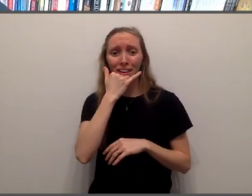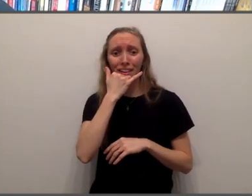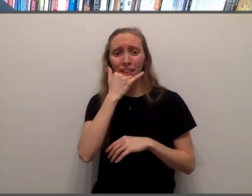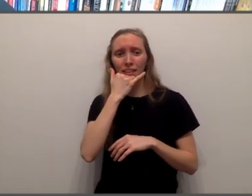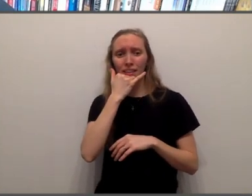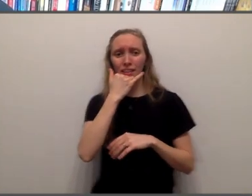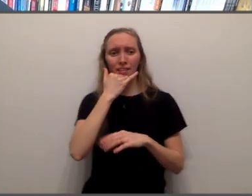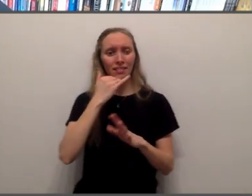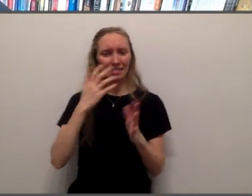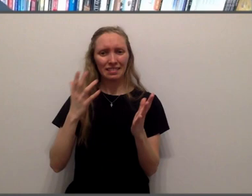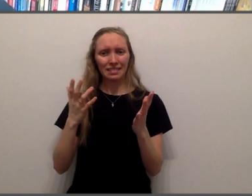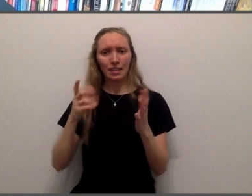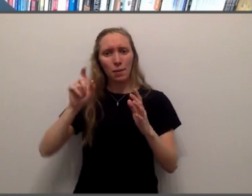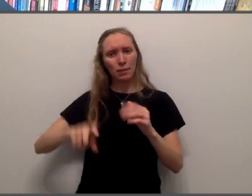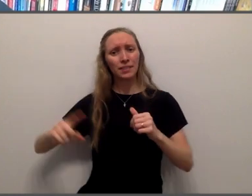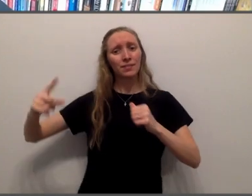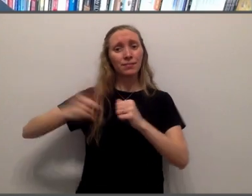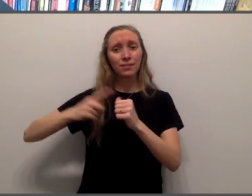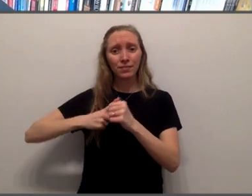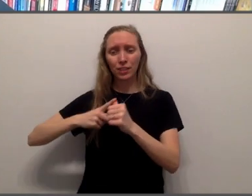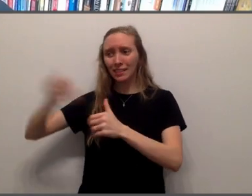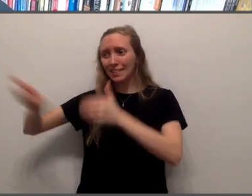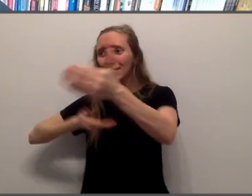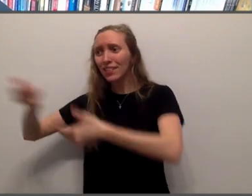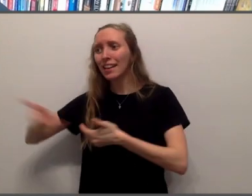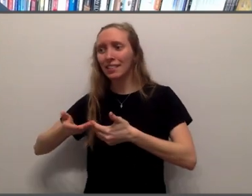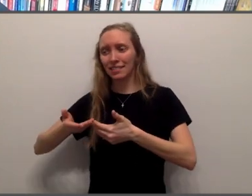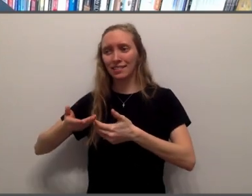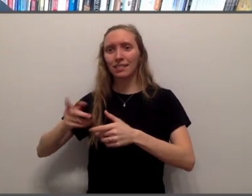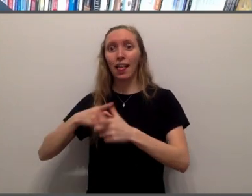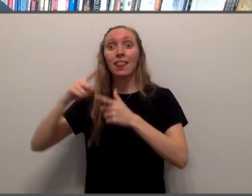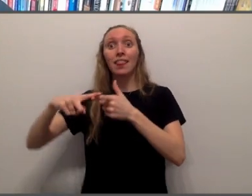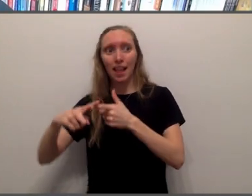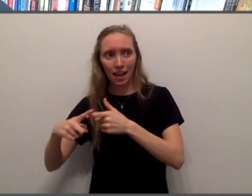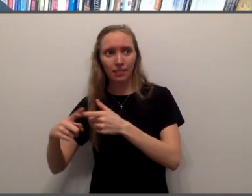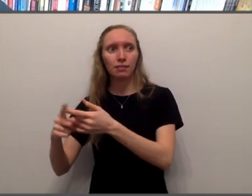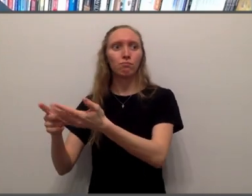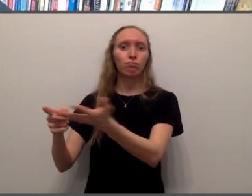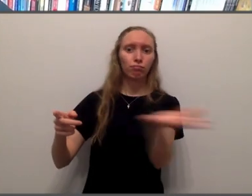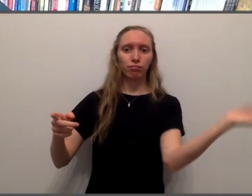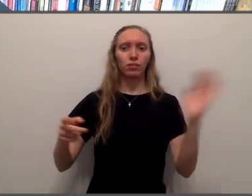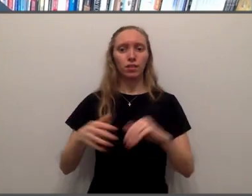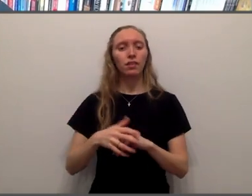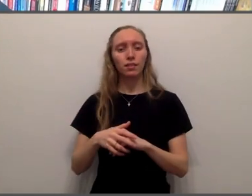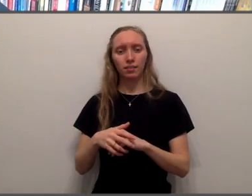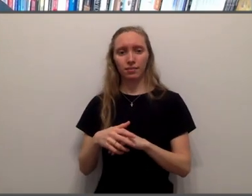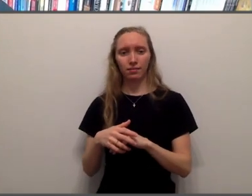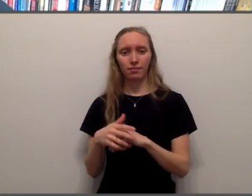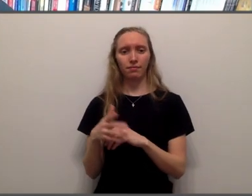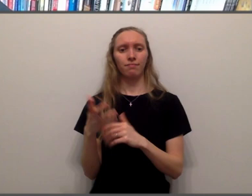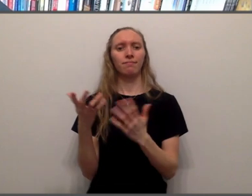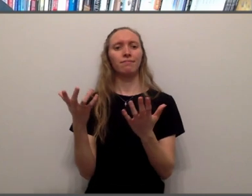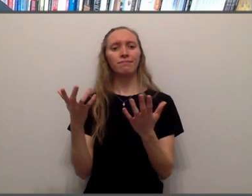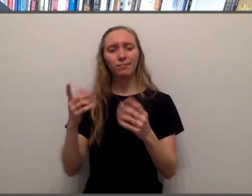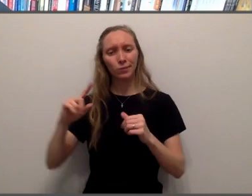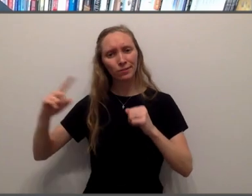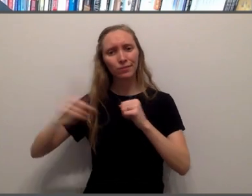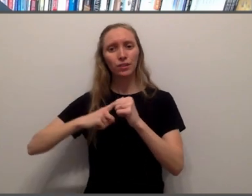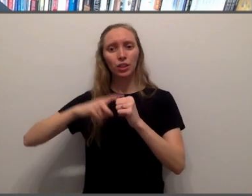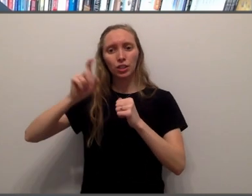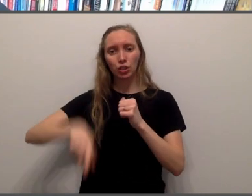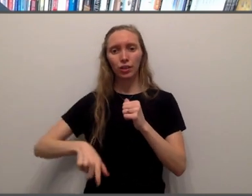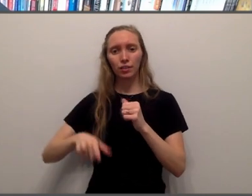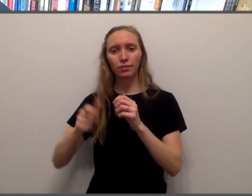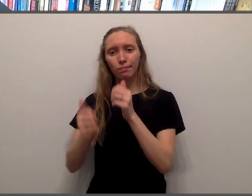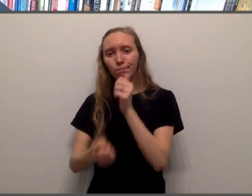table, when you're building the church, when you're inviting people to be a part of my kingdom, start with the most